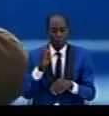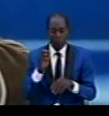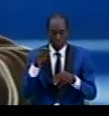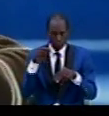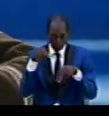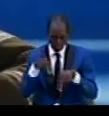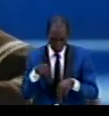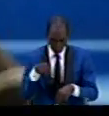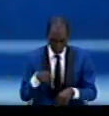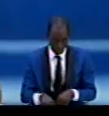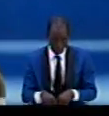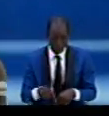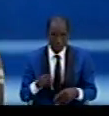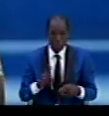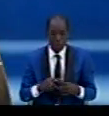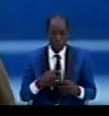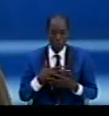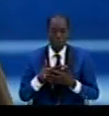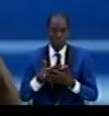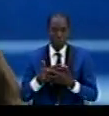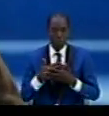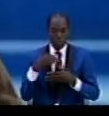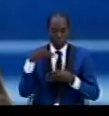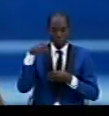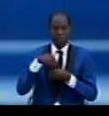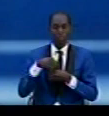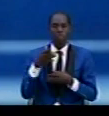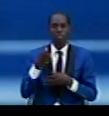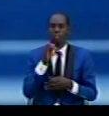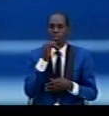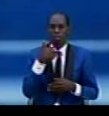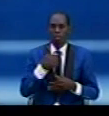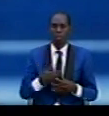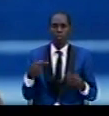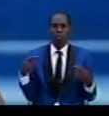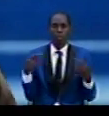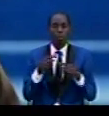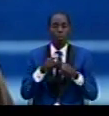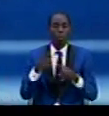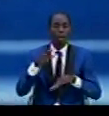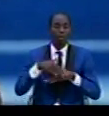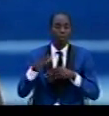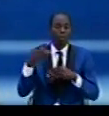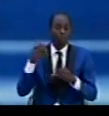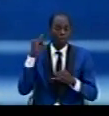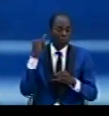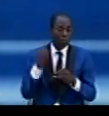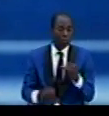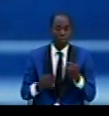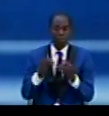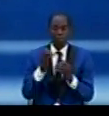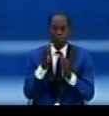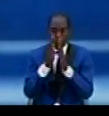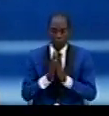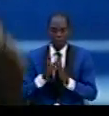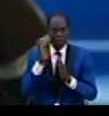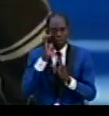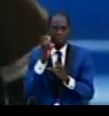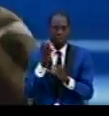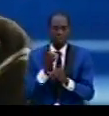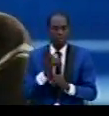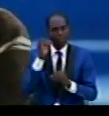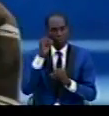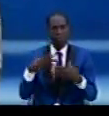in, there is a chest pain. But after the final amen, I received my healing. Truly, the Lord